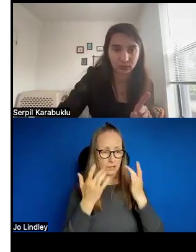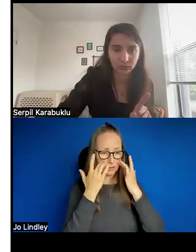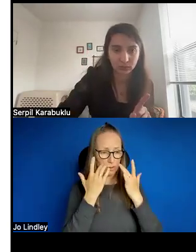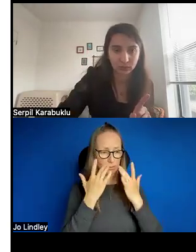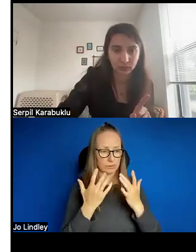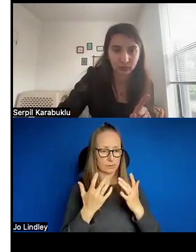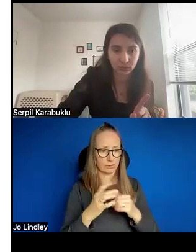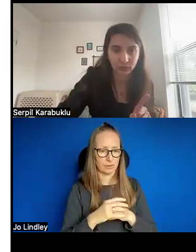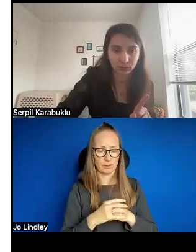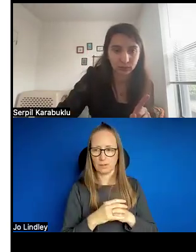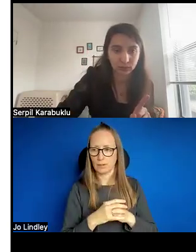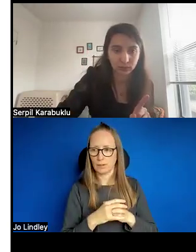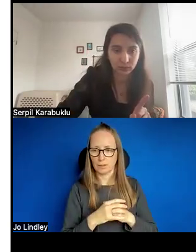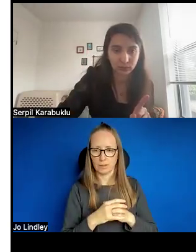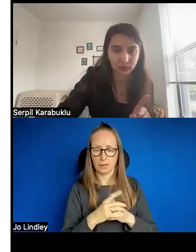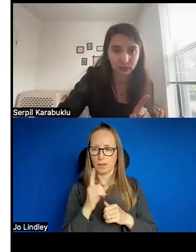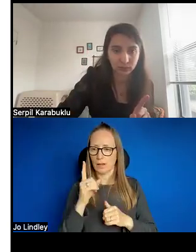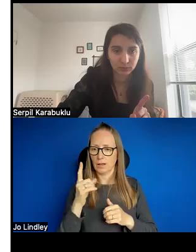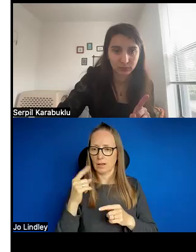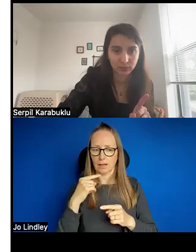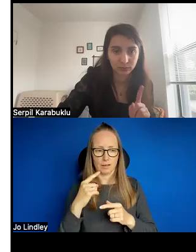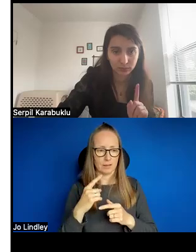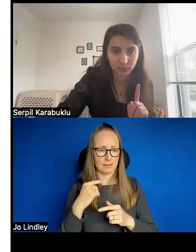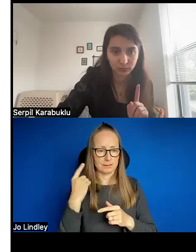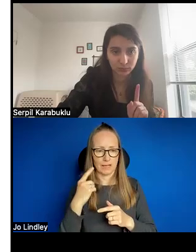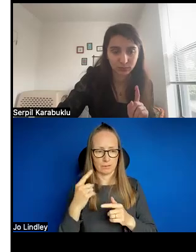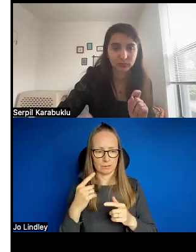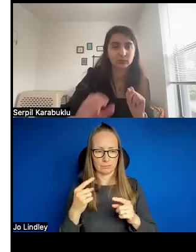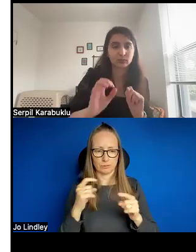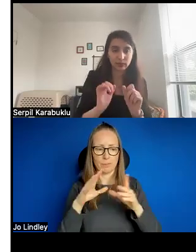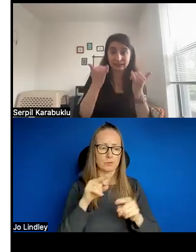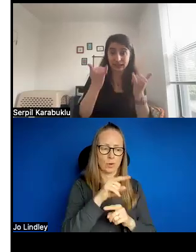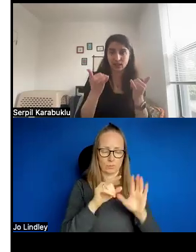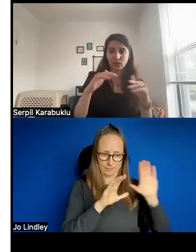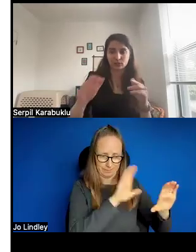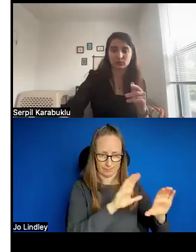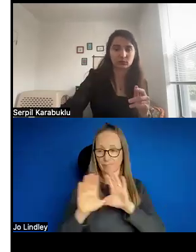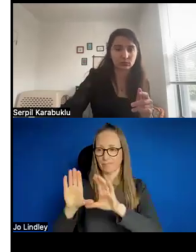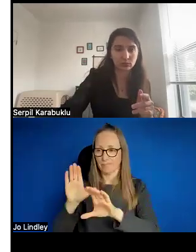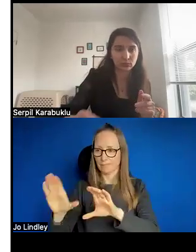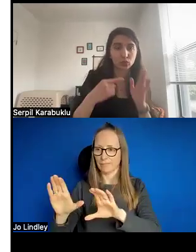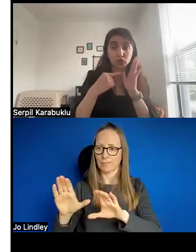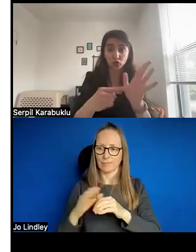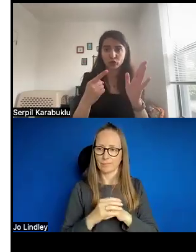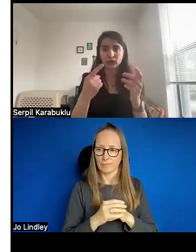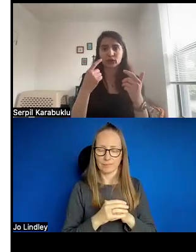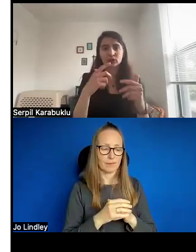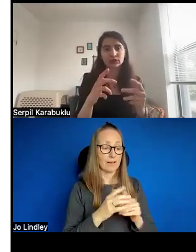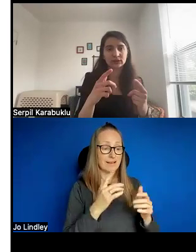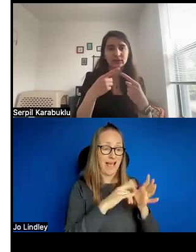and right one, two are from TIT. For ASL, they look pretty much